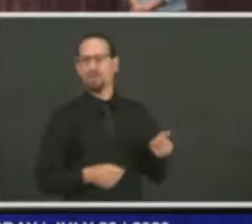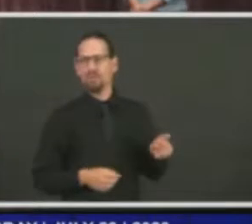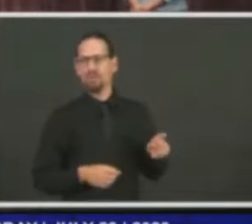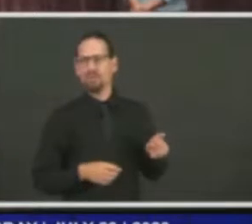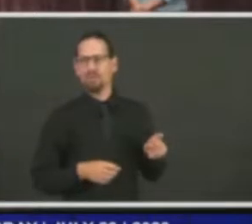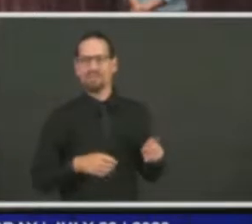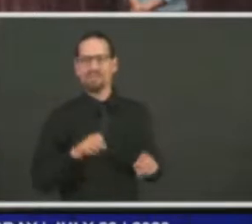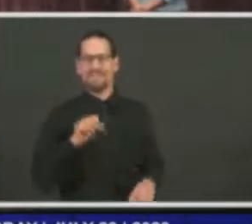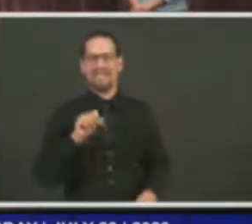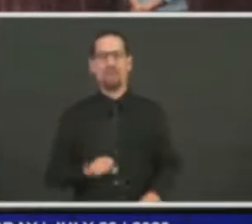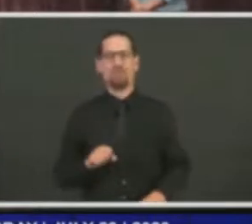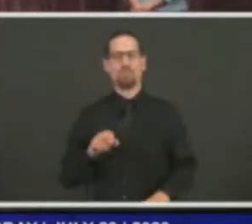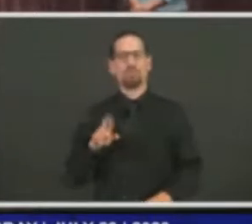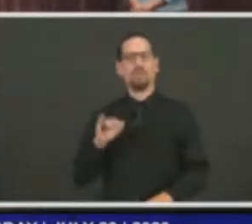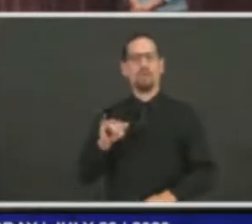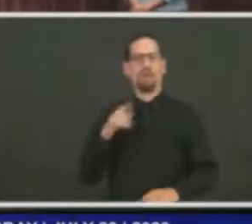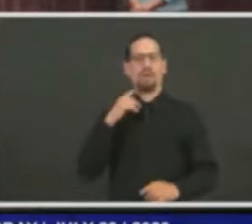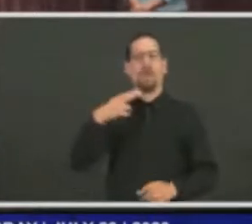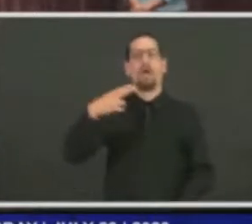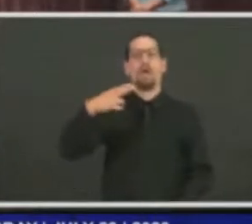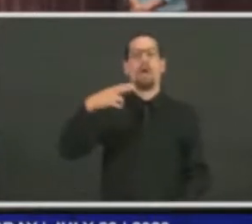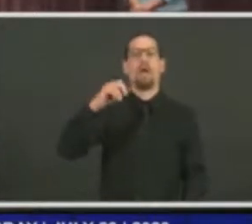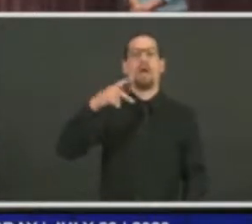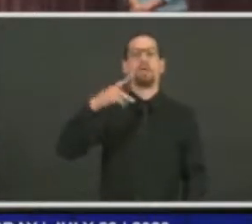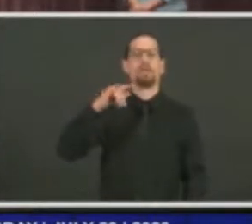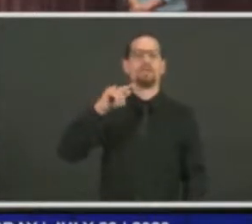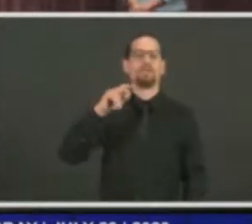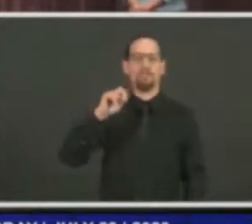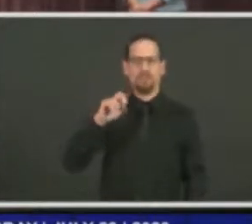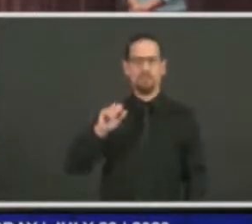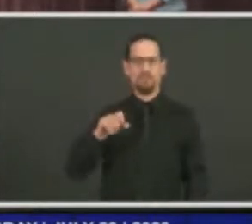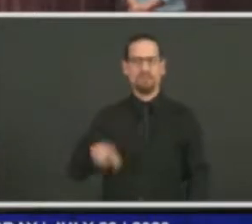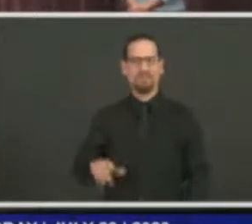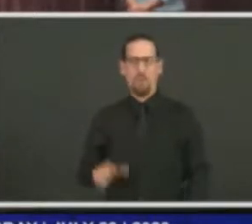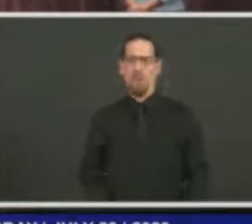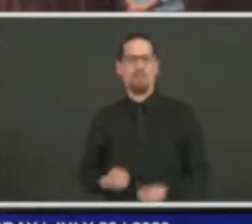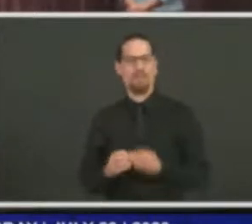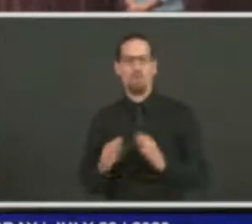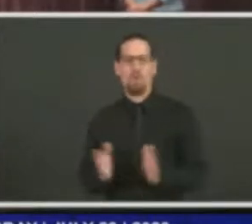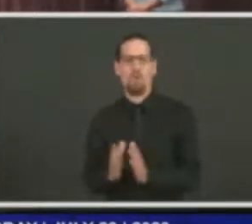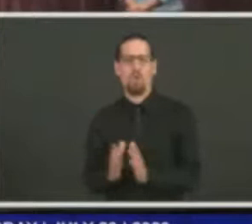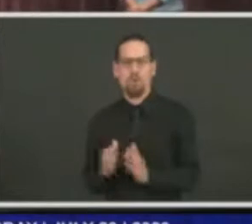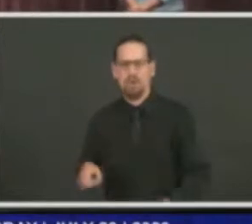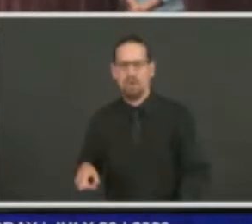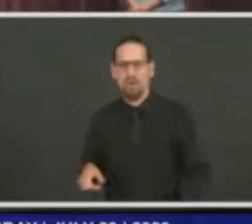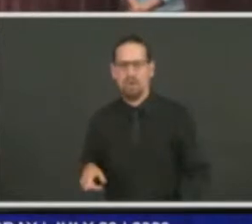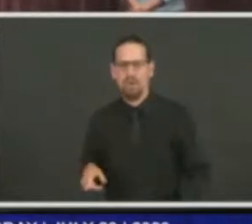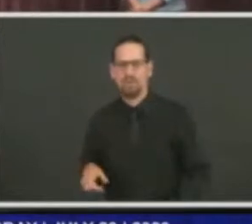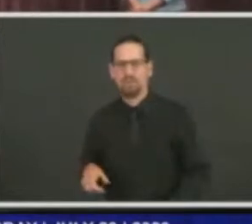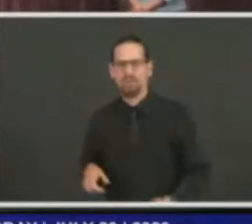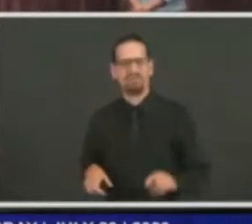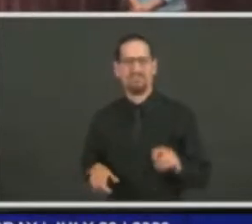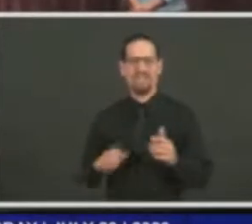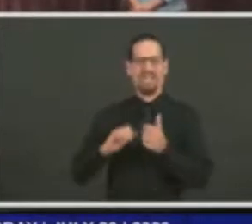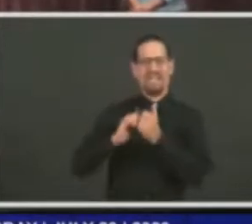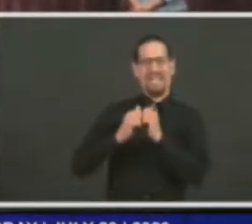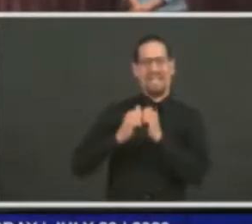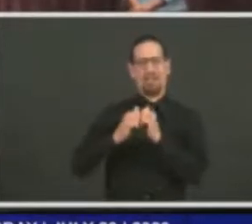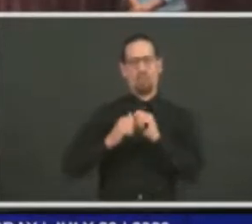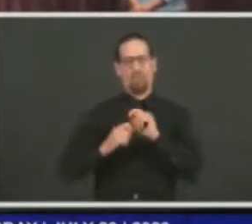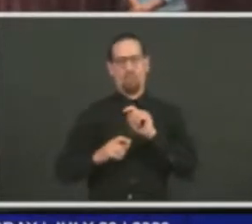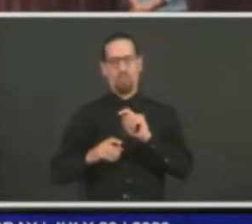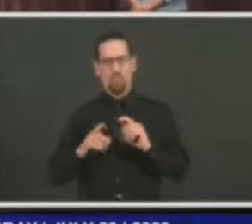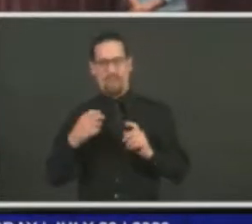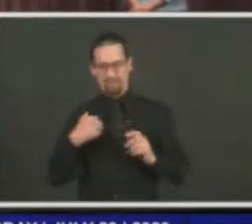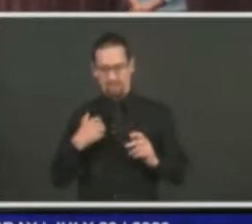200 per 100,000. So logically, that suggests that if municipal readiness is a significant